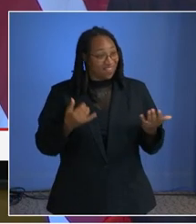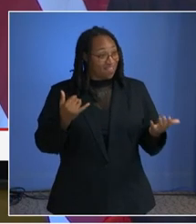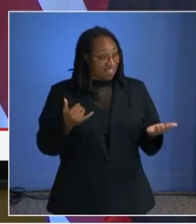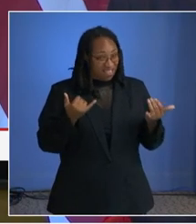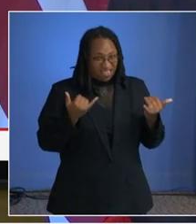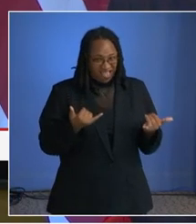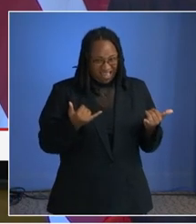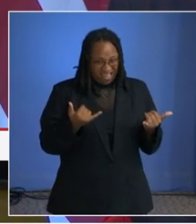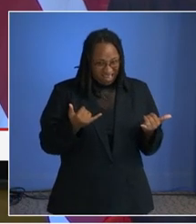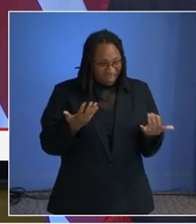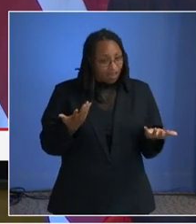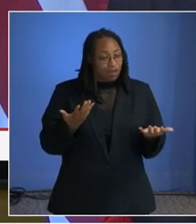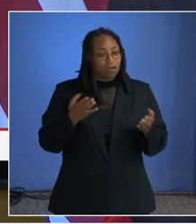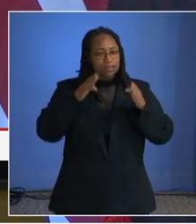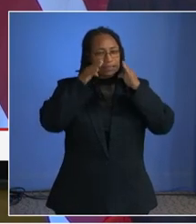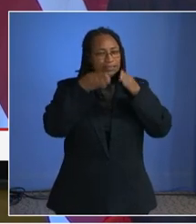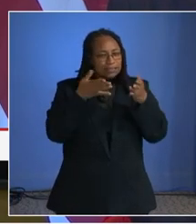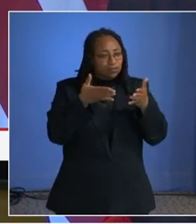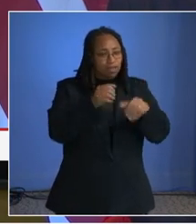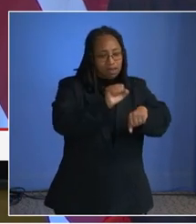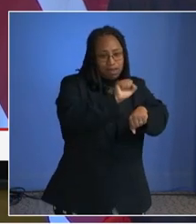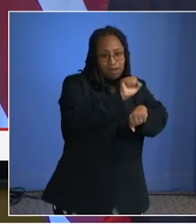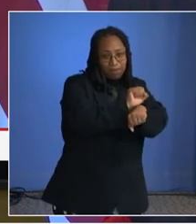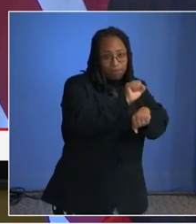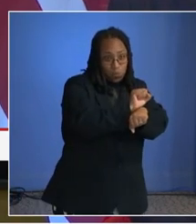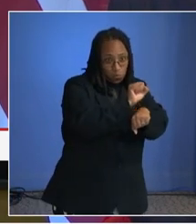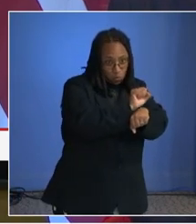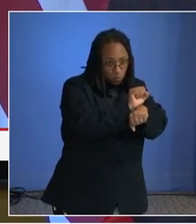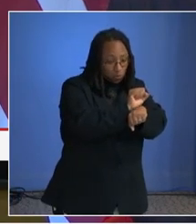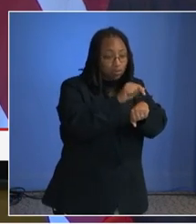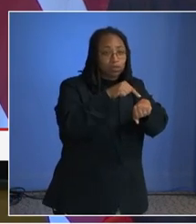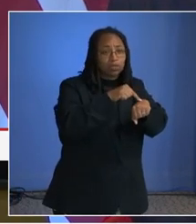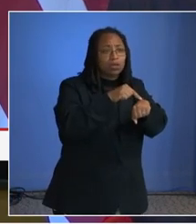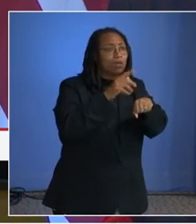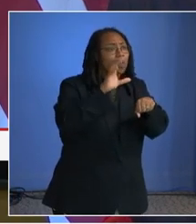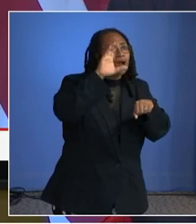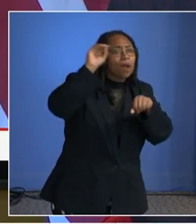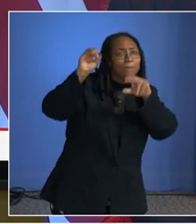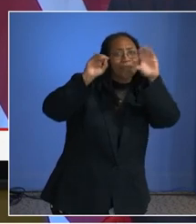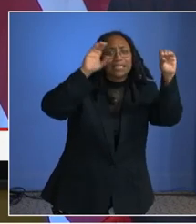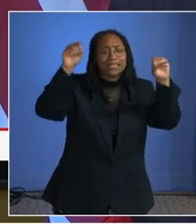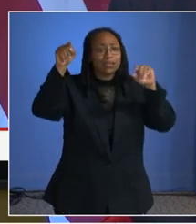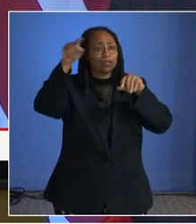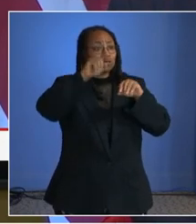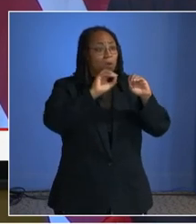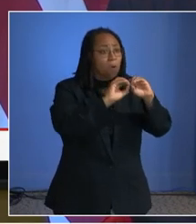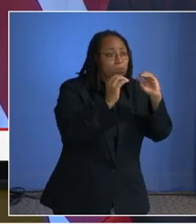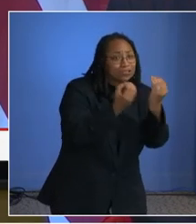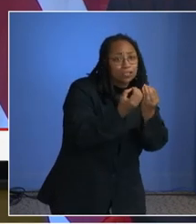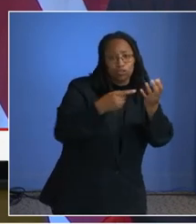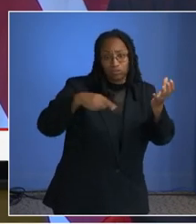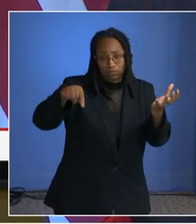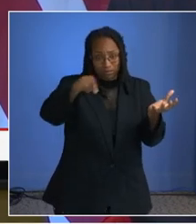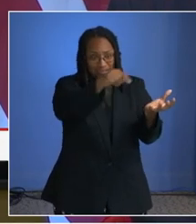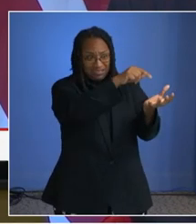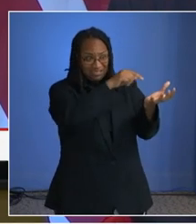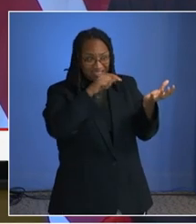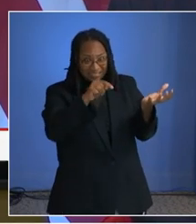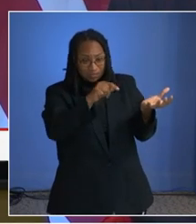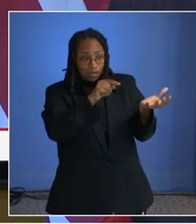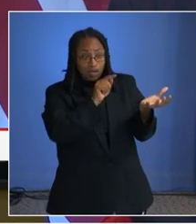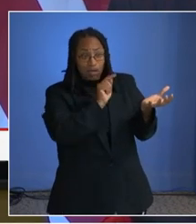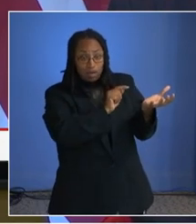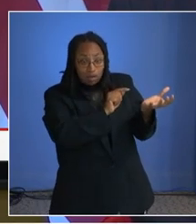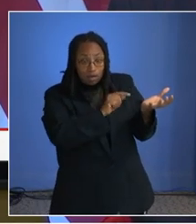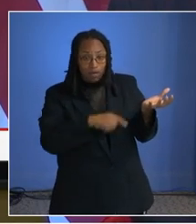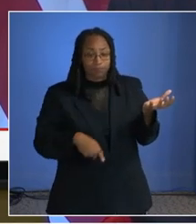our employees. And when I say employment, I want to say our current employees and our future employees. So we're here